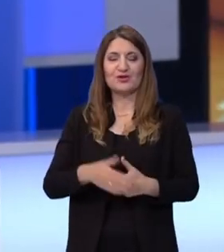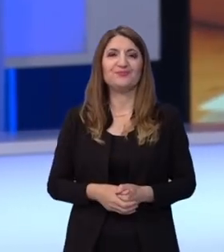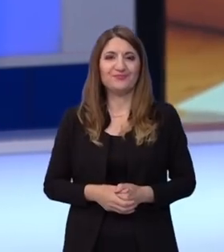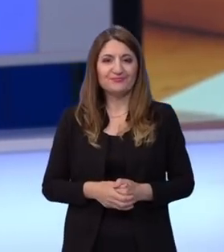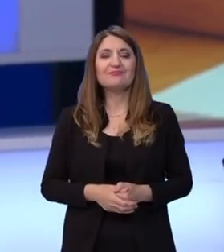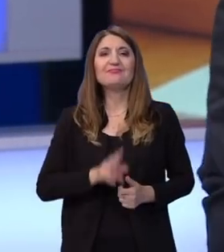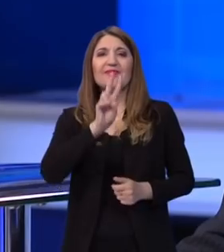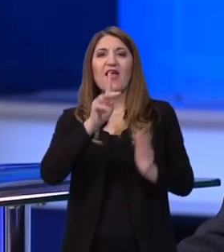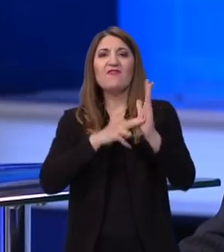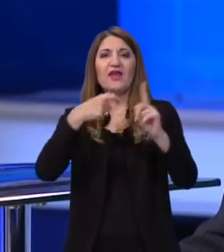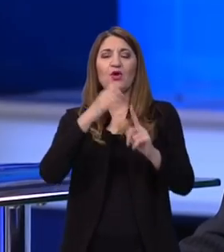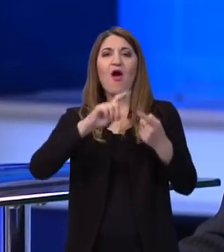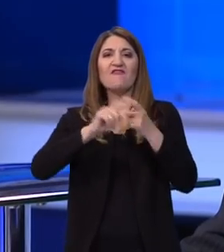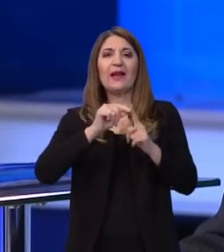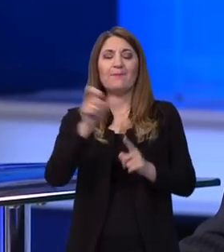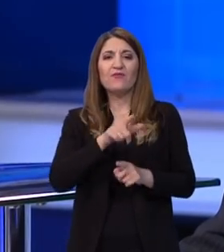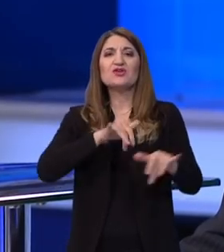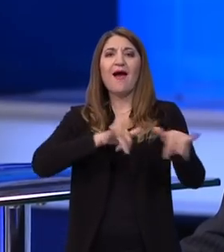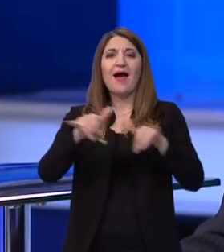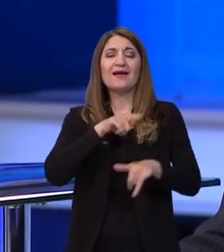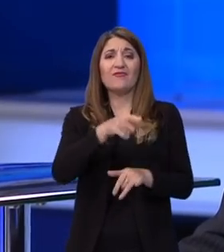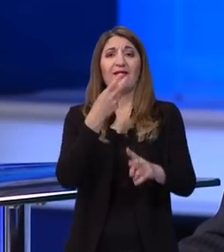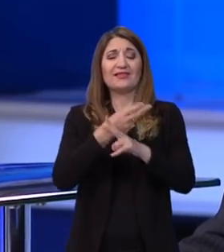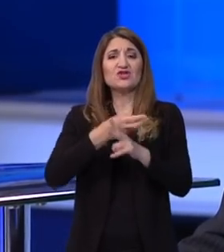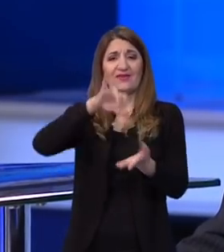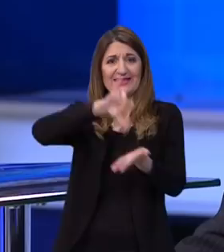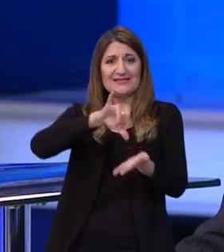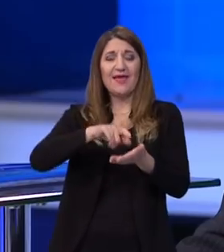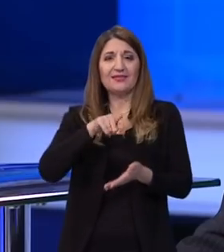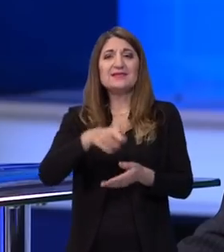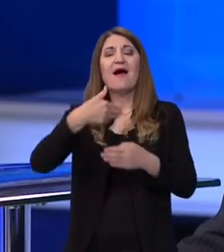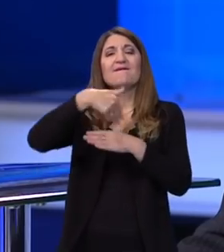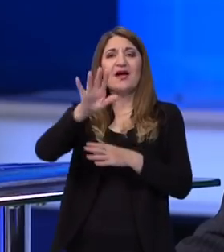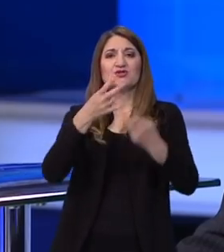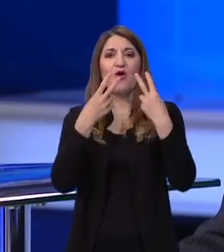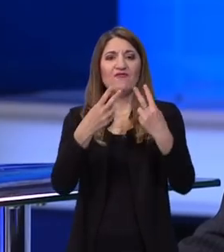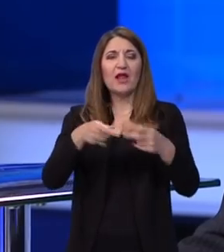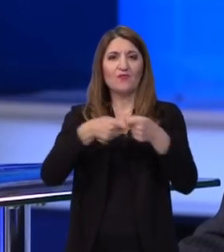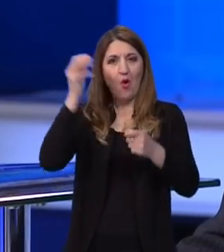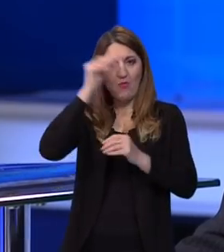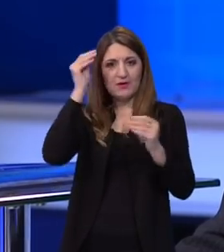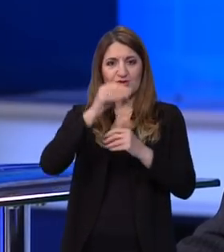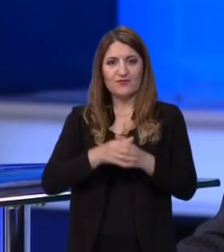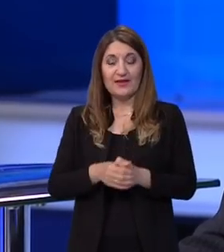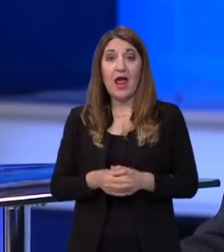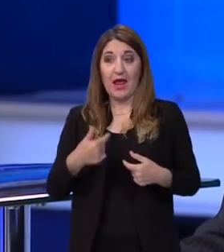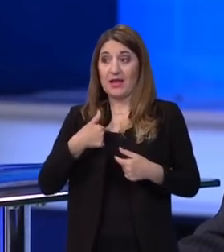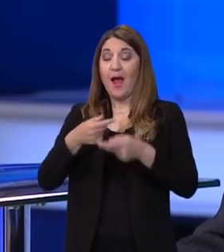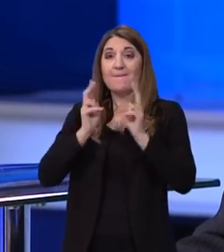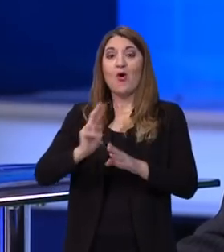Good evening. Vinko Filipović, VD-Ravnatelj National Central for Vajrsko Vrednovanje and I can say